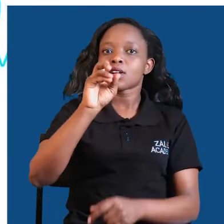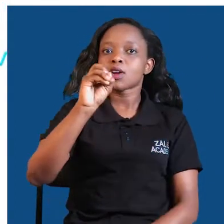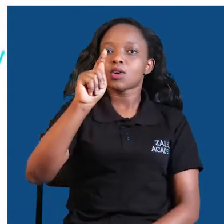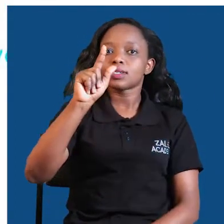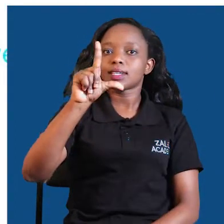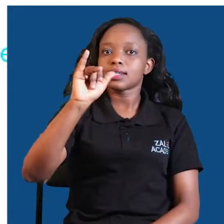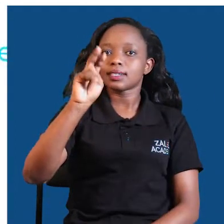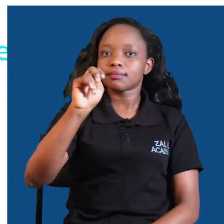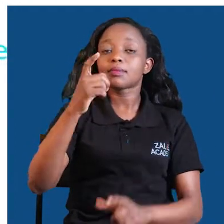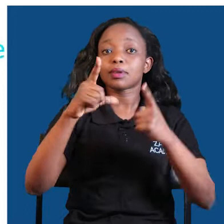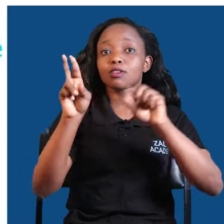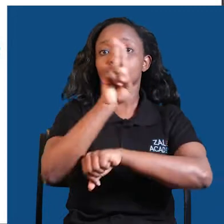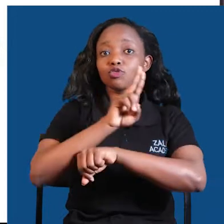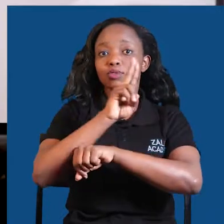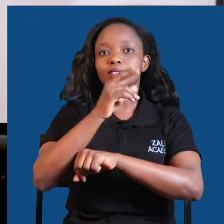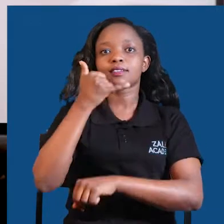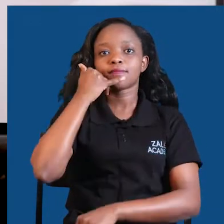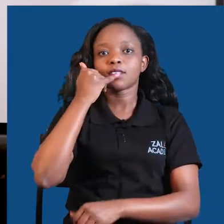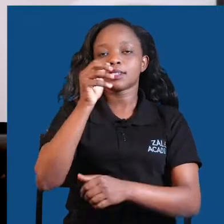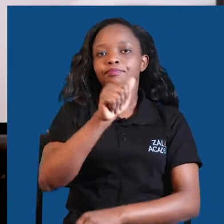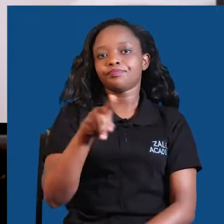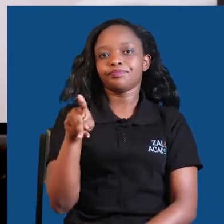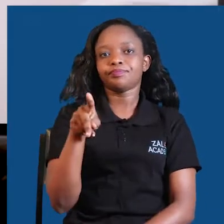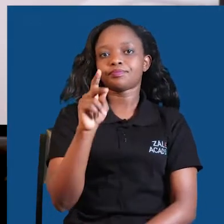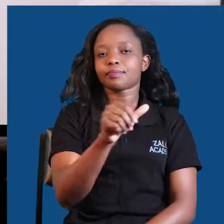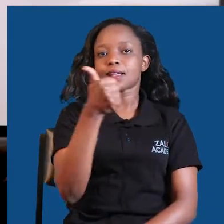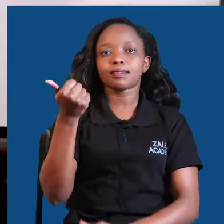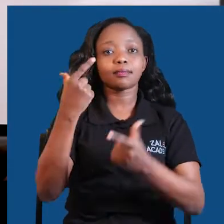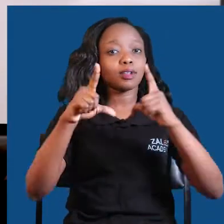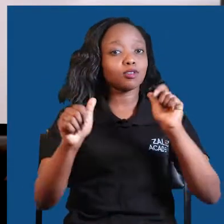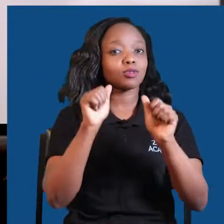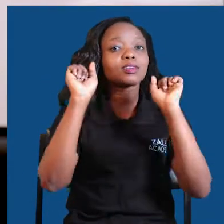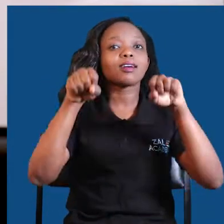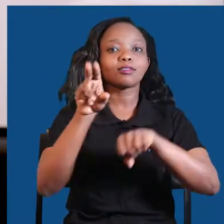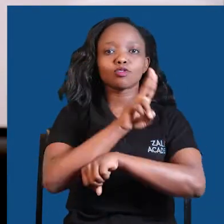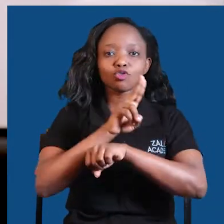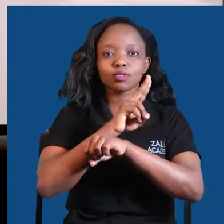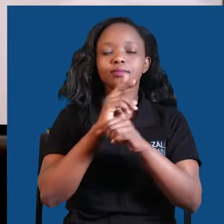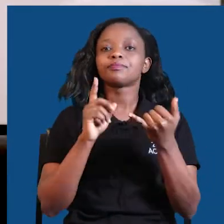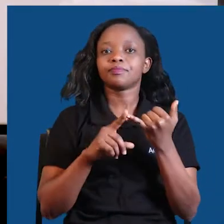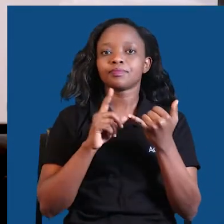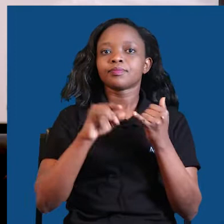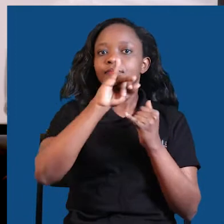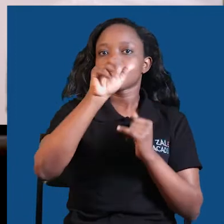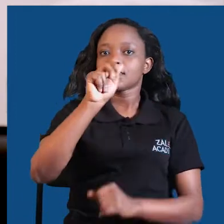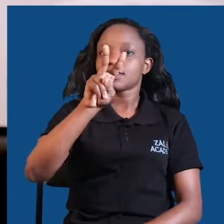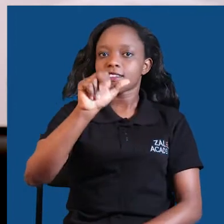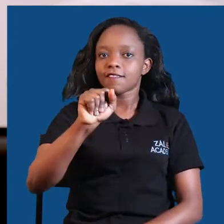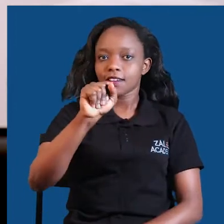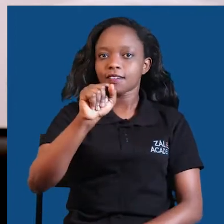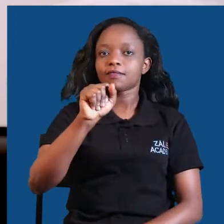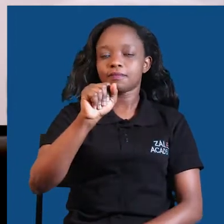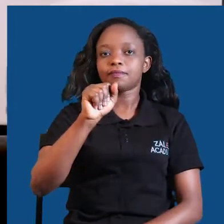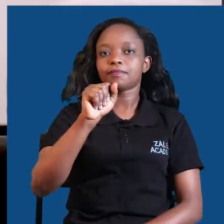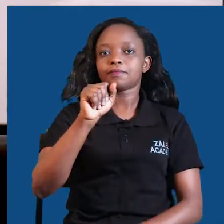is a language that we use in Android development. Another language that can be used is Dart or